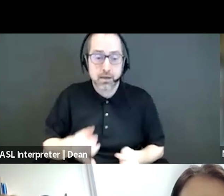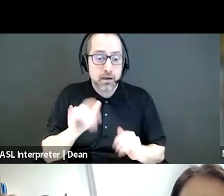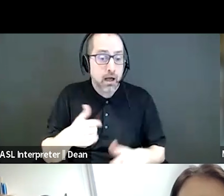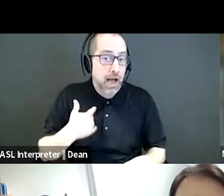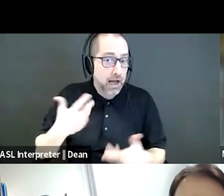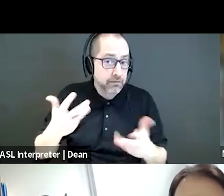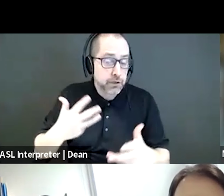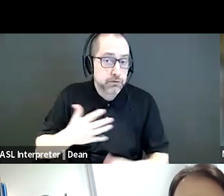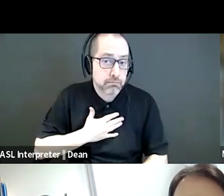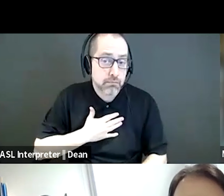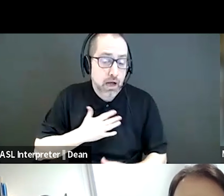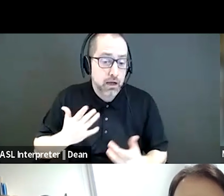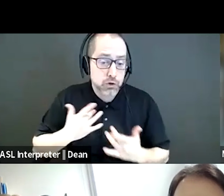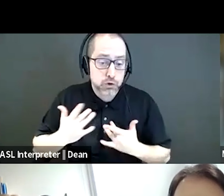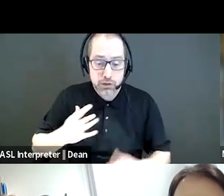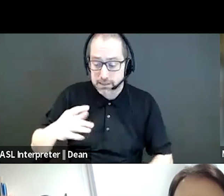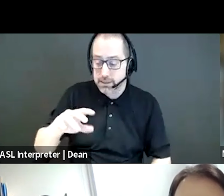is the wording of the questions.